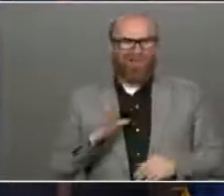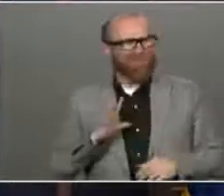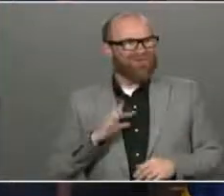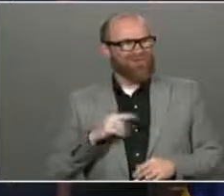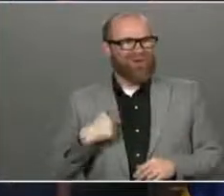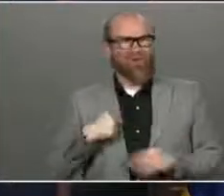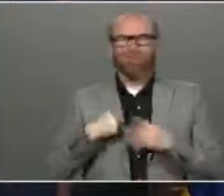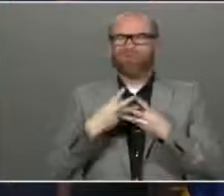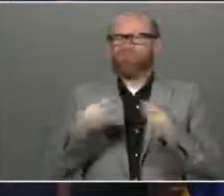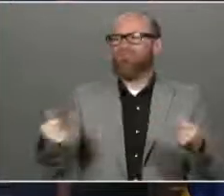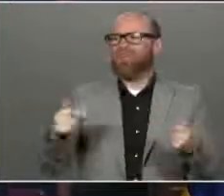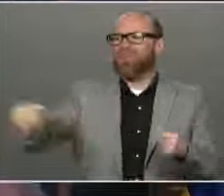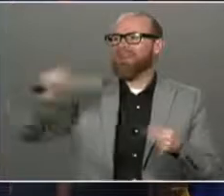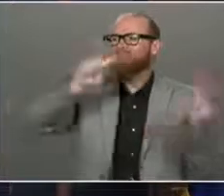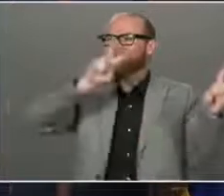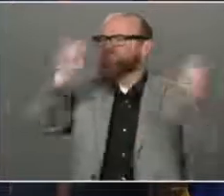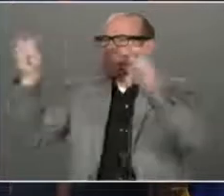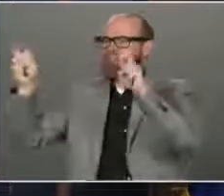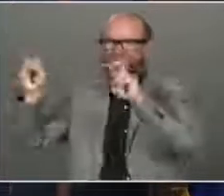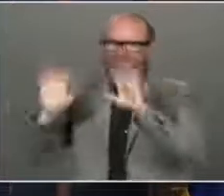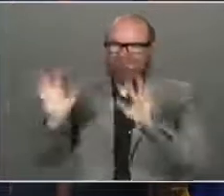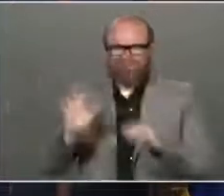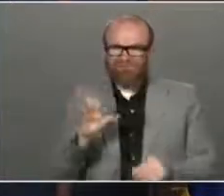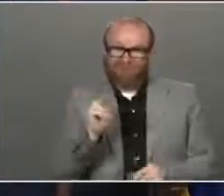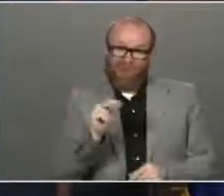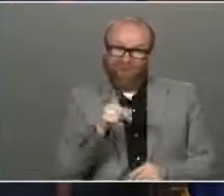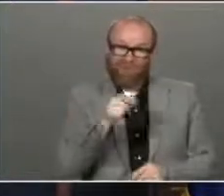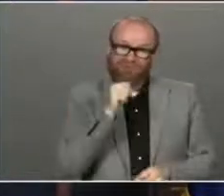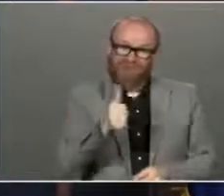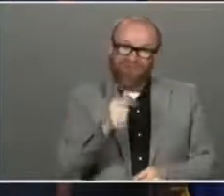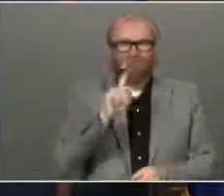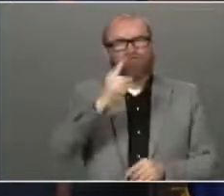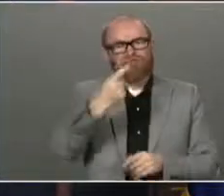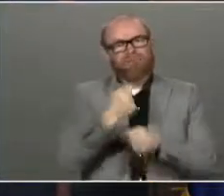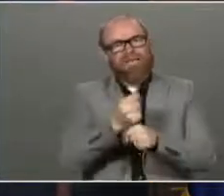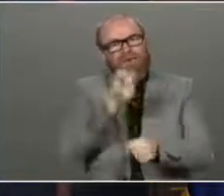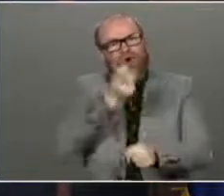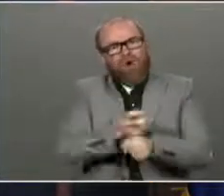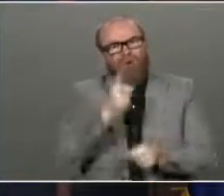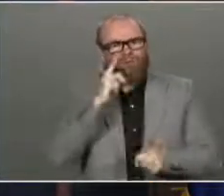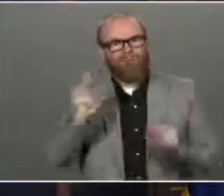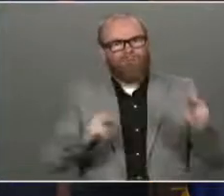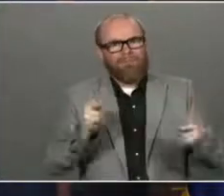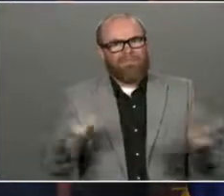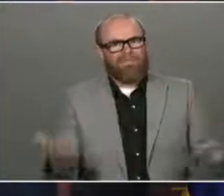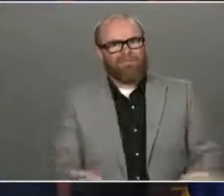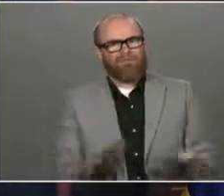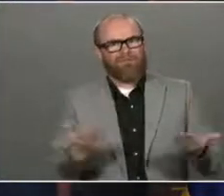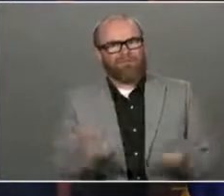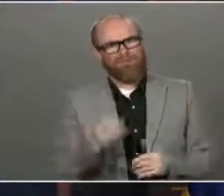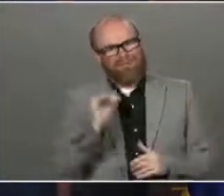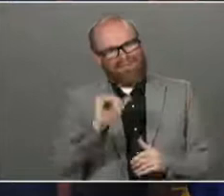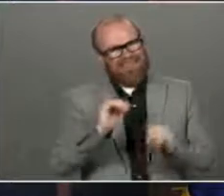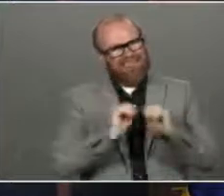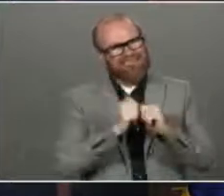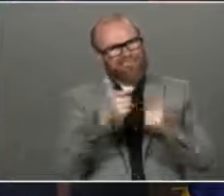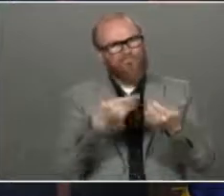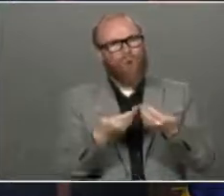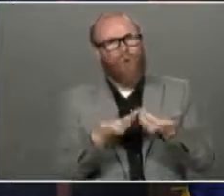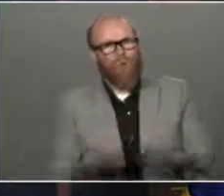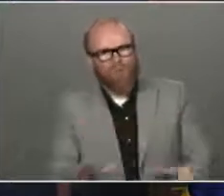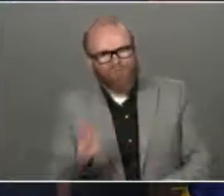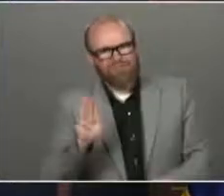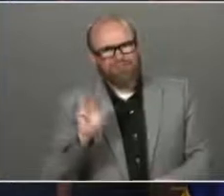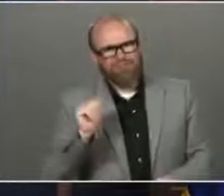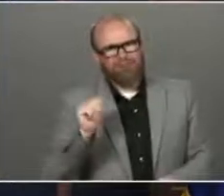solve climate change while all they're doing is making it harder for regular people here. That's how you lose the battle. If you really care about